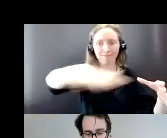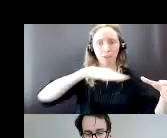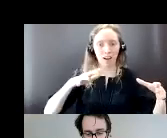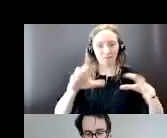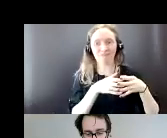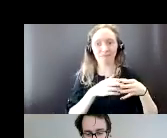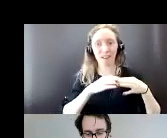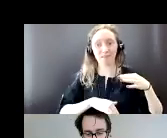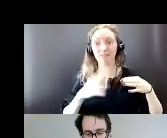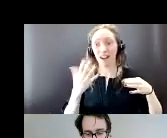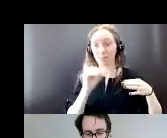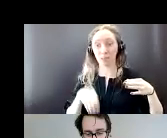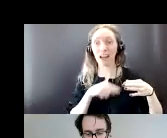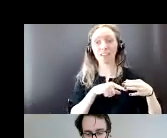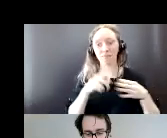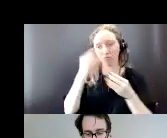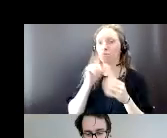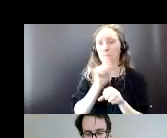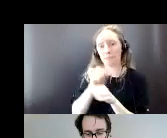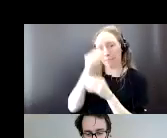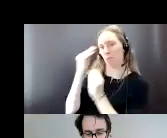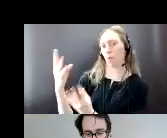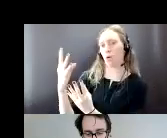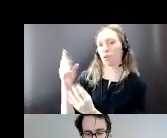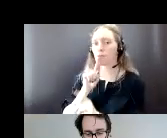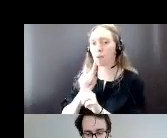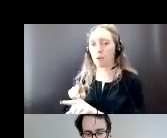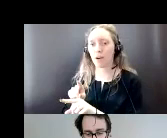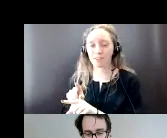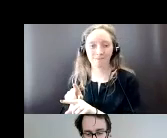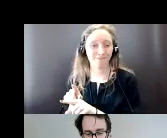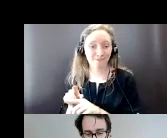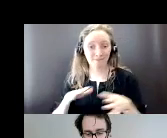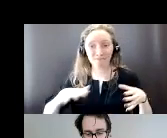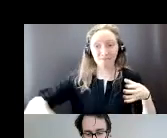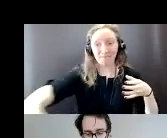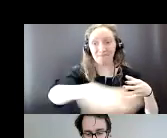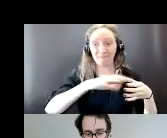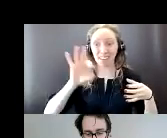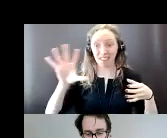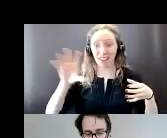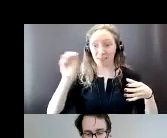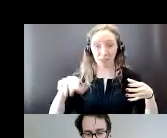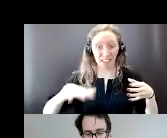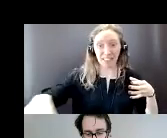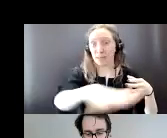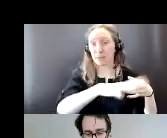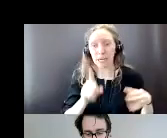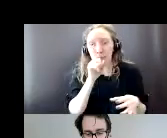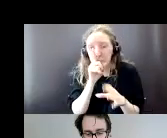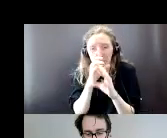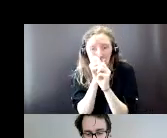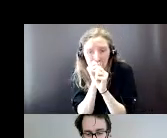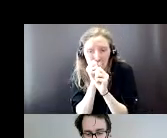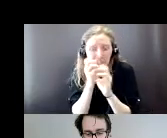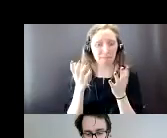million, that in reality, the loss is probably in the billions, right? So for various